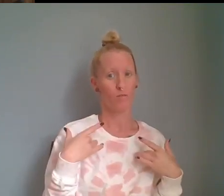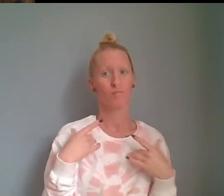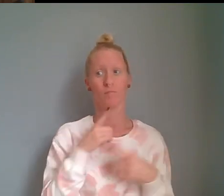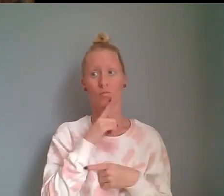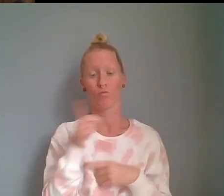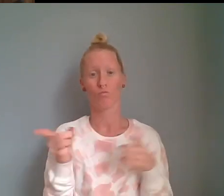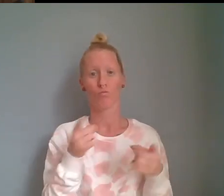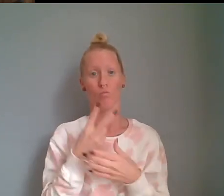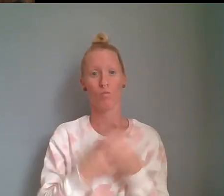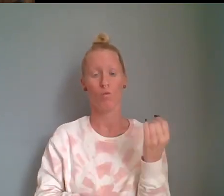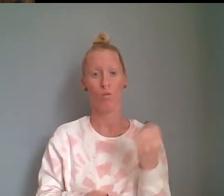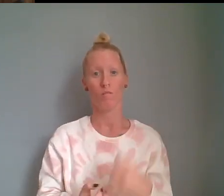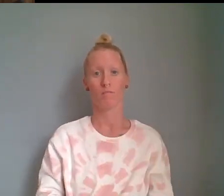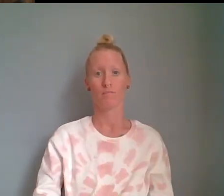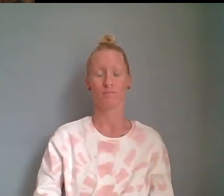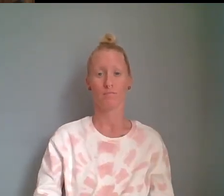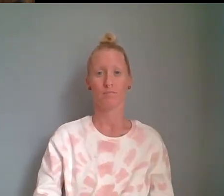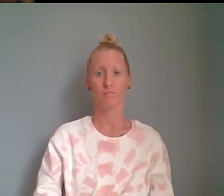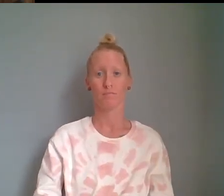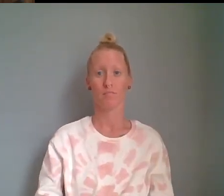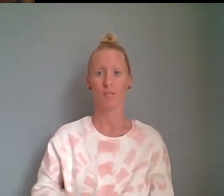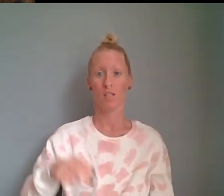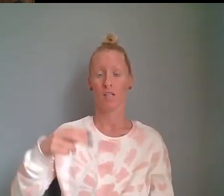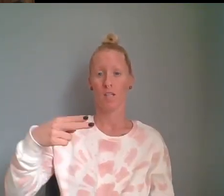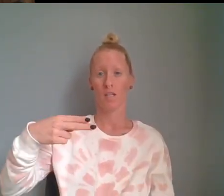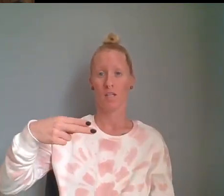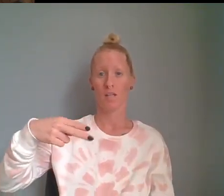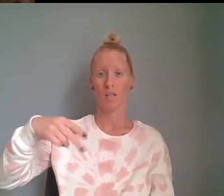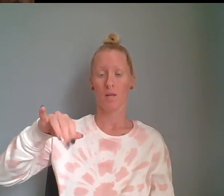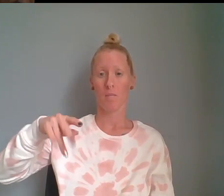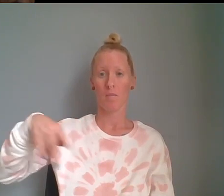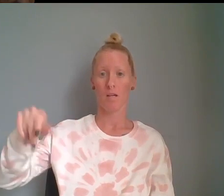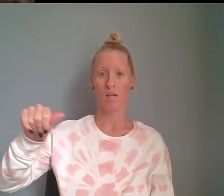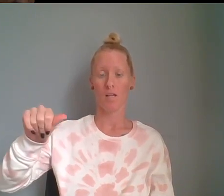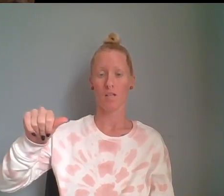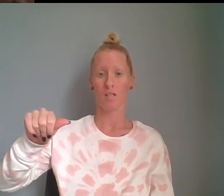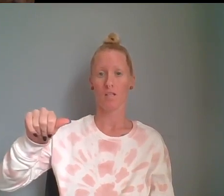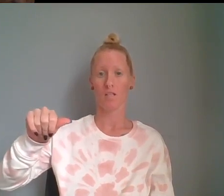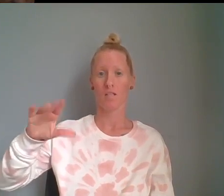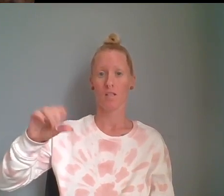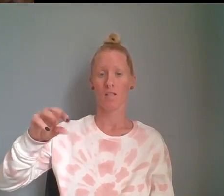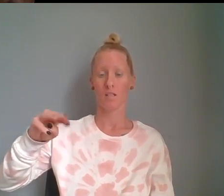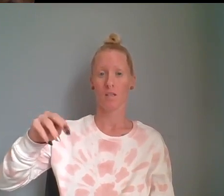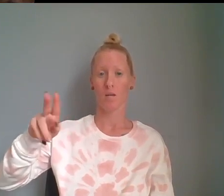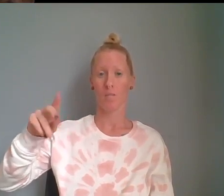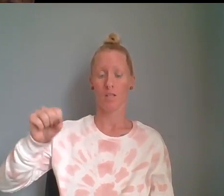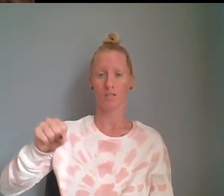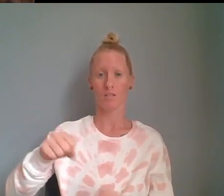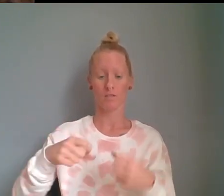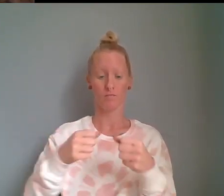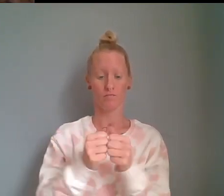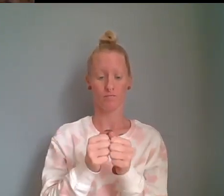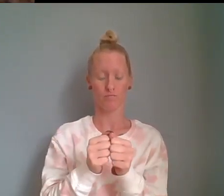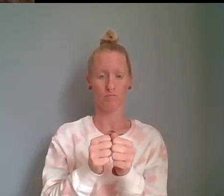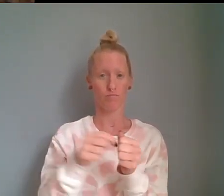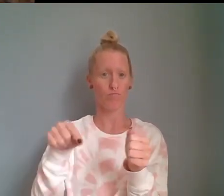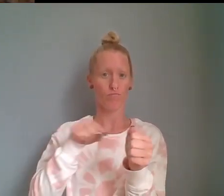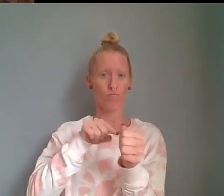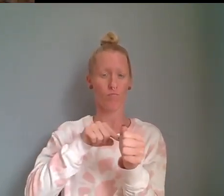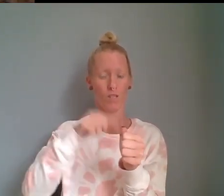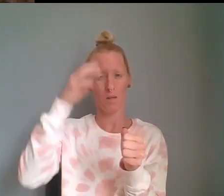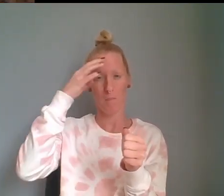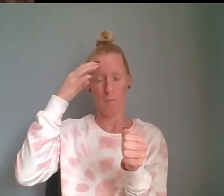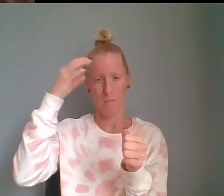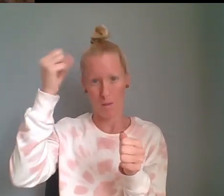depression. The hippocampus is an area of the brain that's very involved in memory and in concentration. And